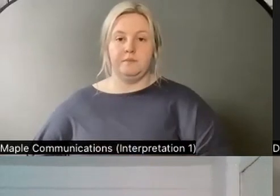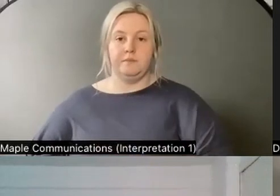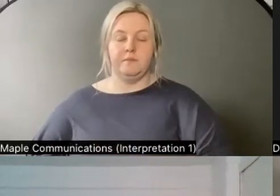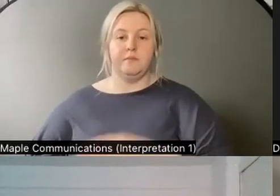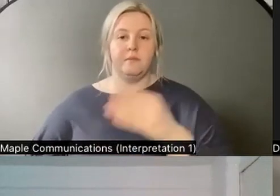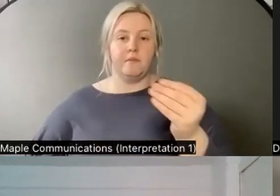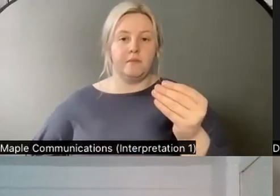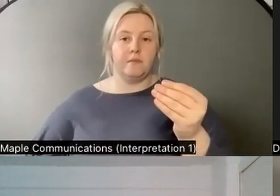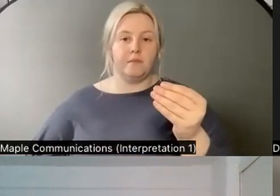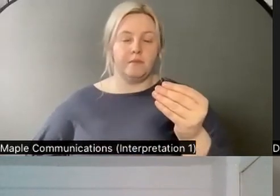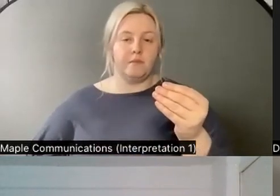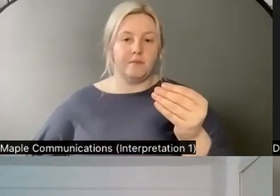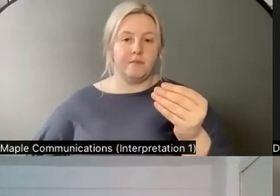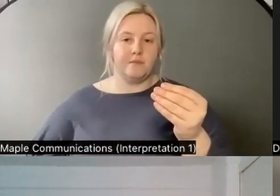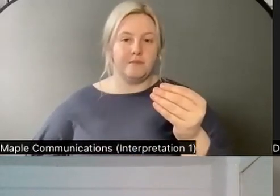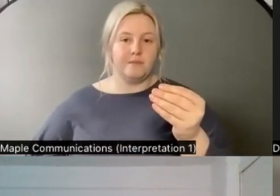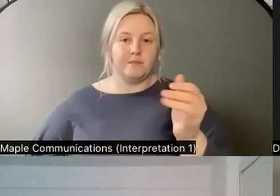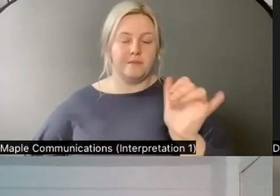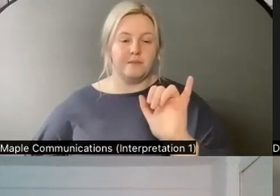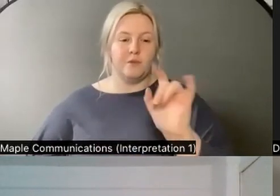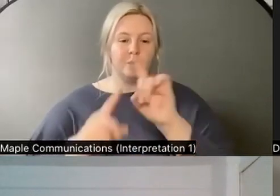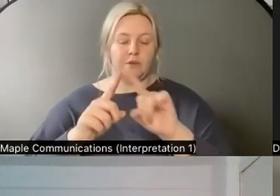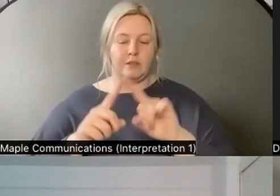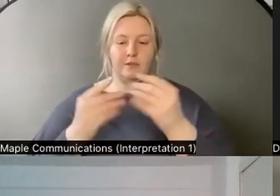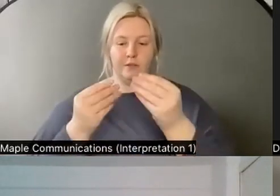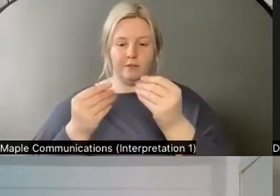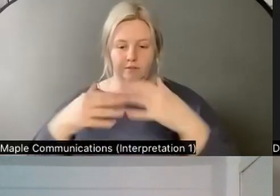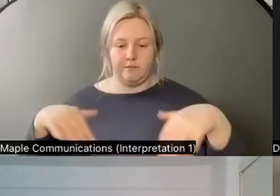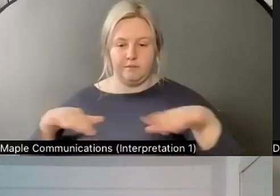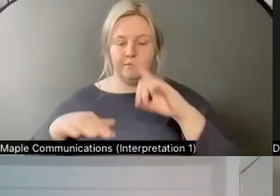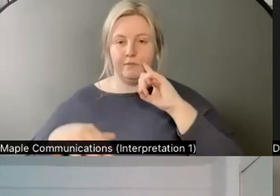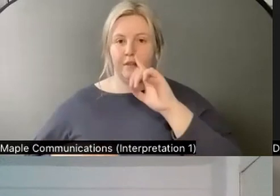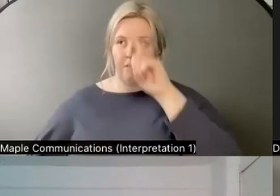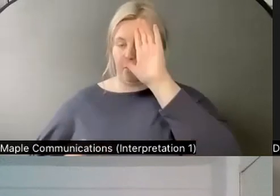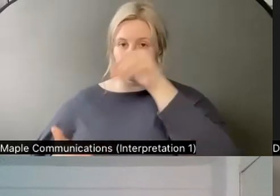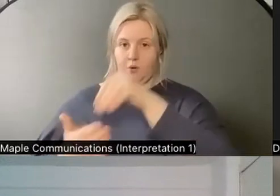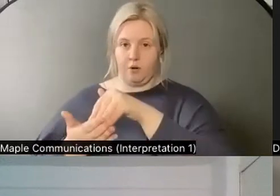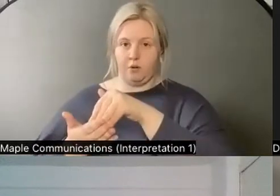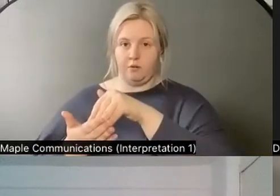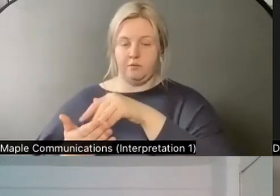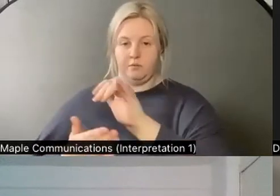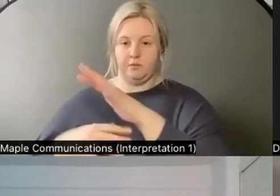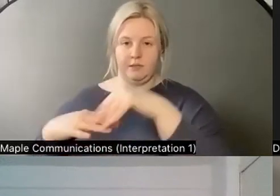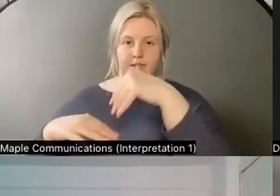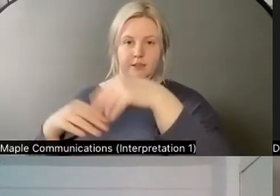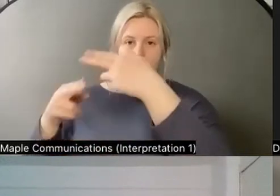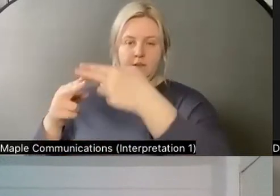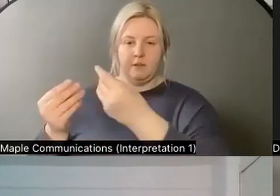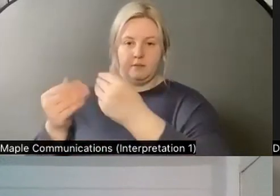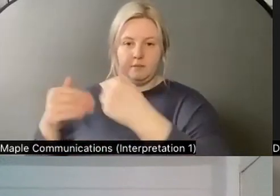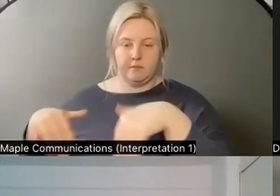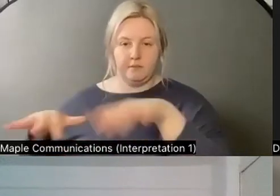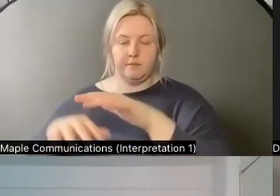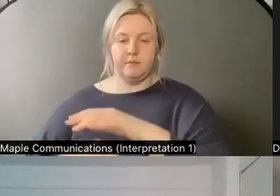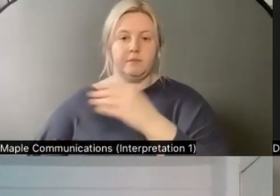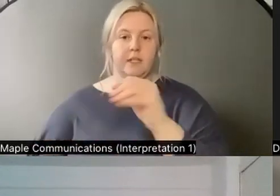is Kanien'kehá:ka territory in Montreal, and in Lenni Lenape territory, which